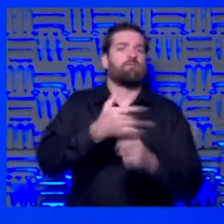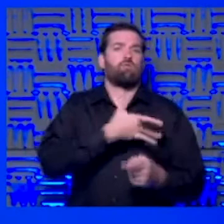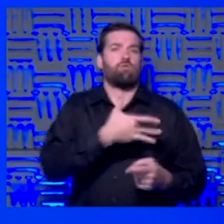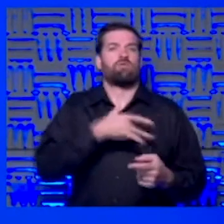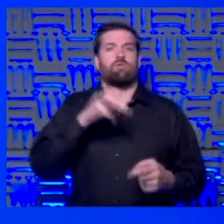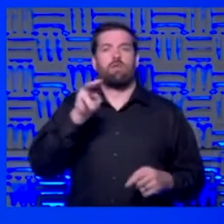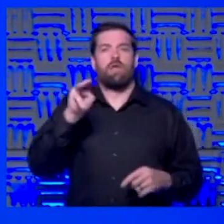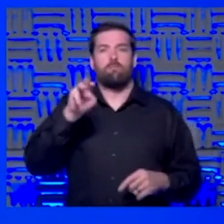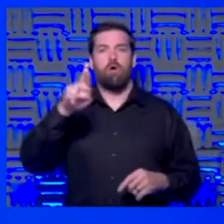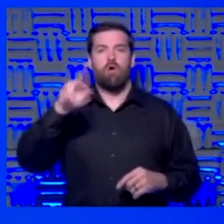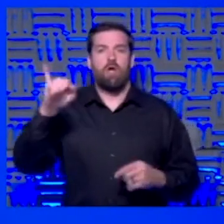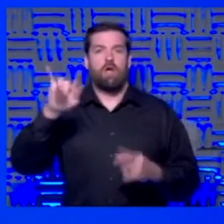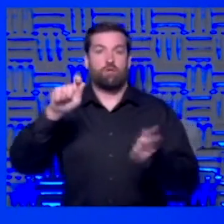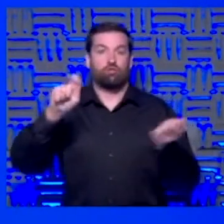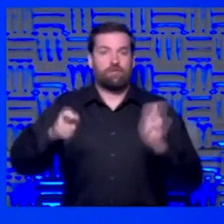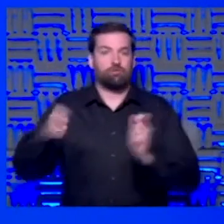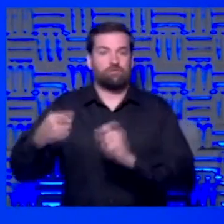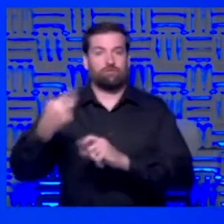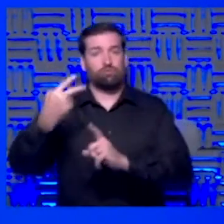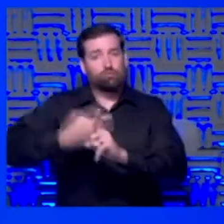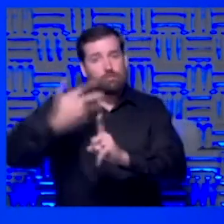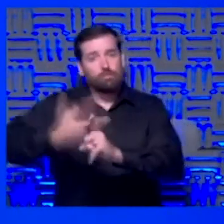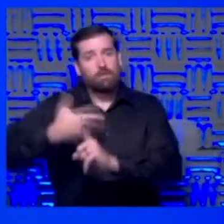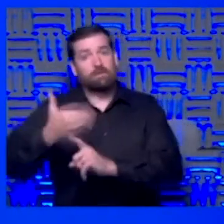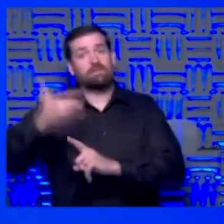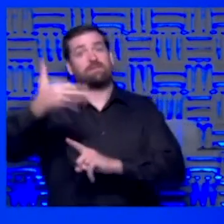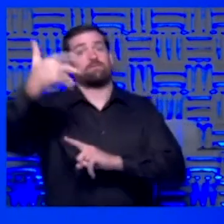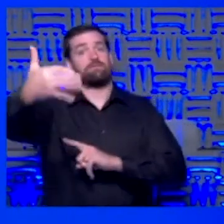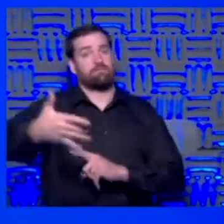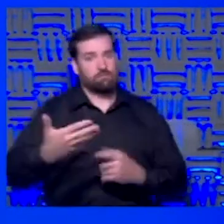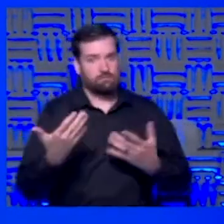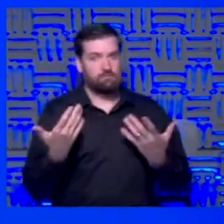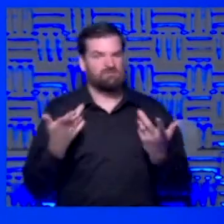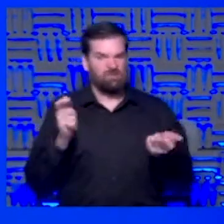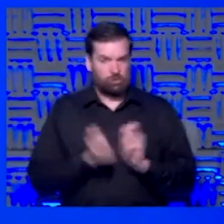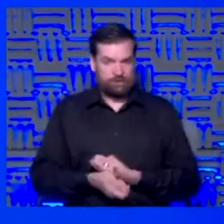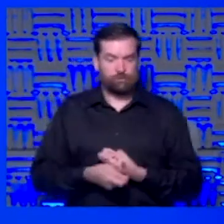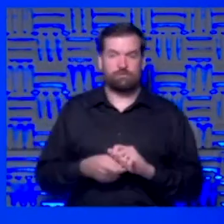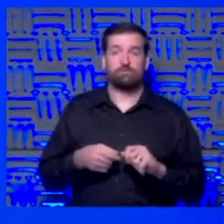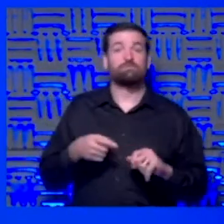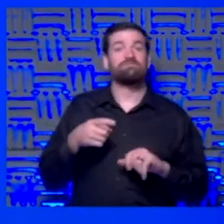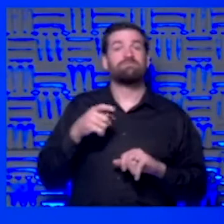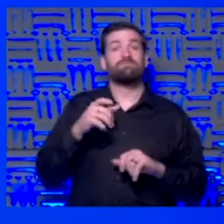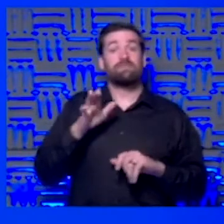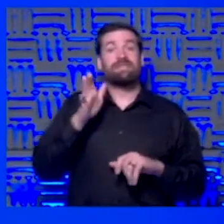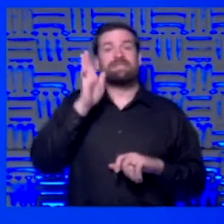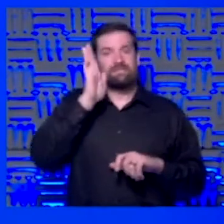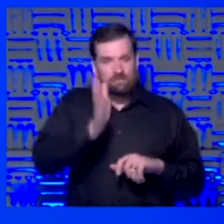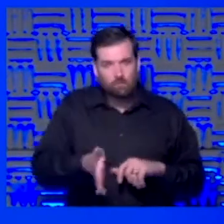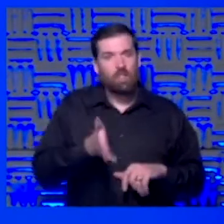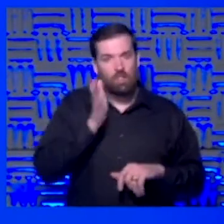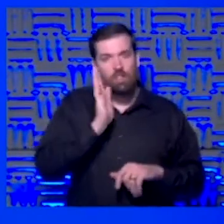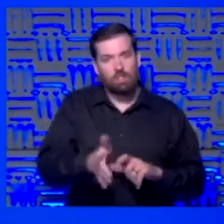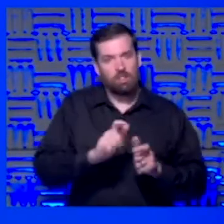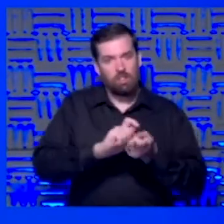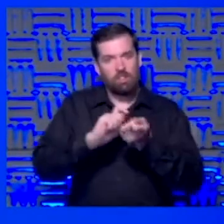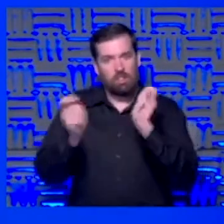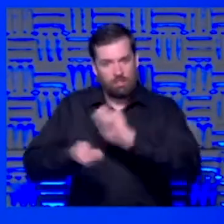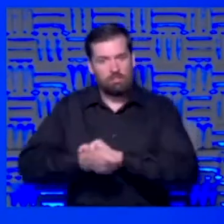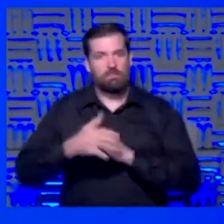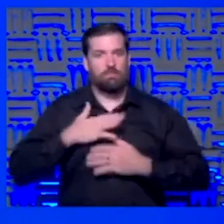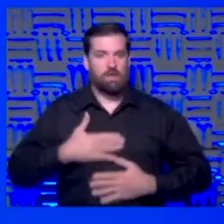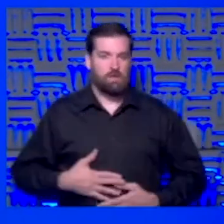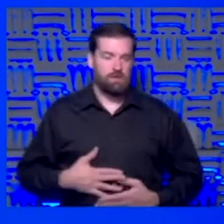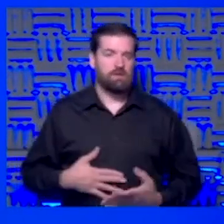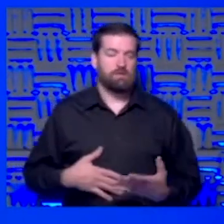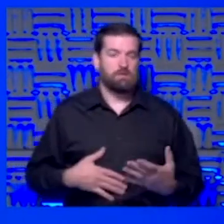MRI changes even 2 to 3 months after becoming infected with COVID. So we know that it does affect it. We know that the virus